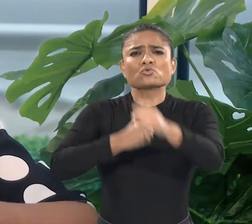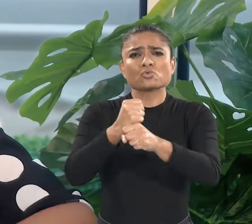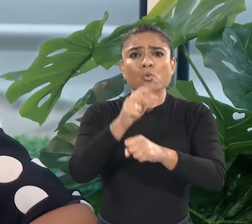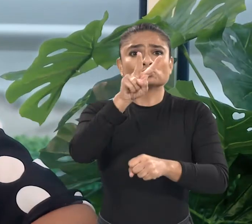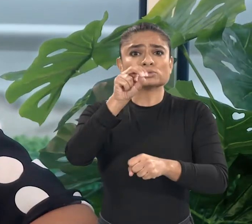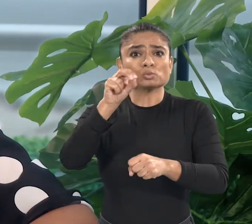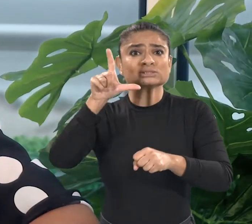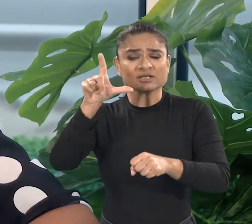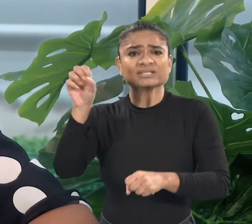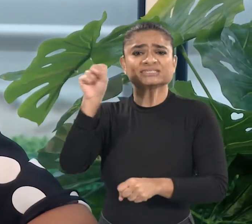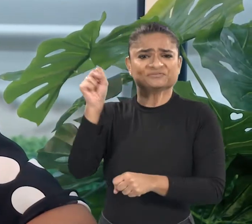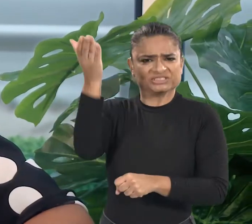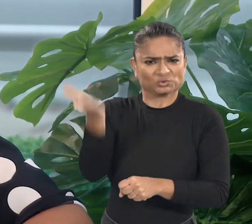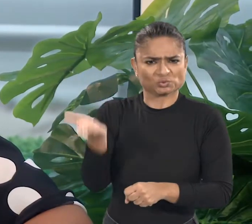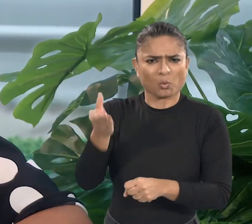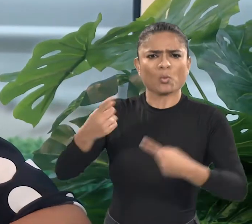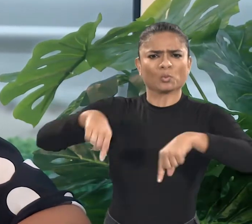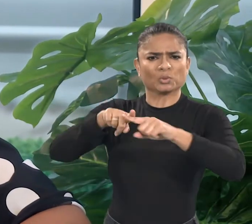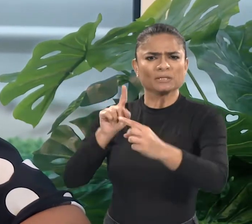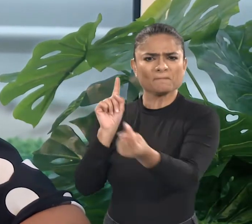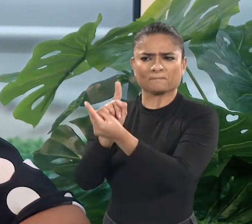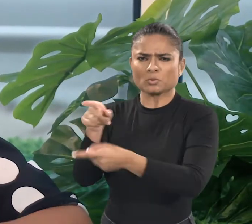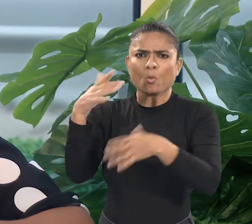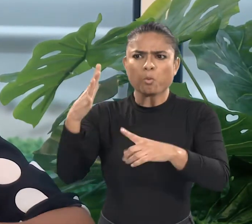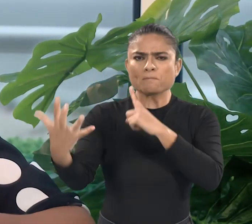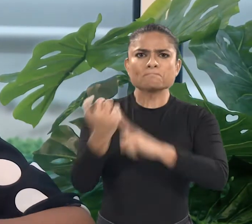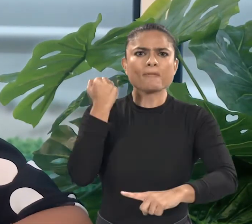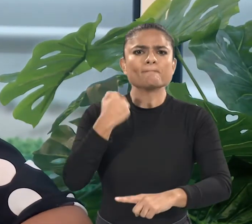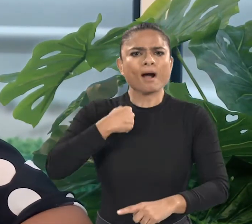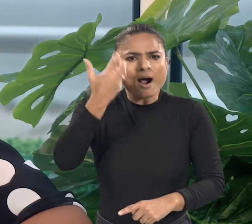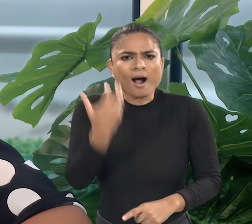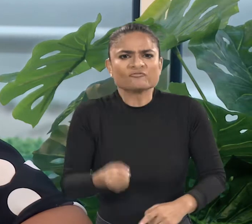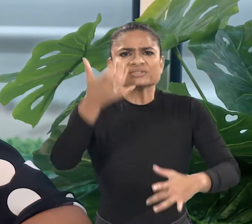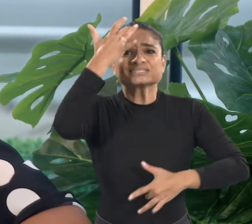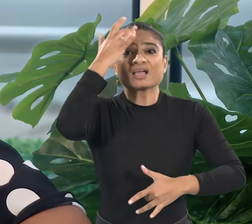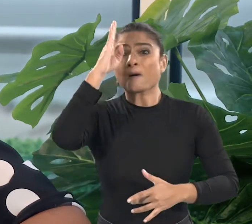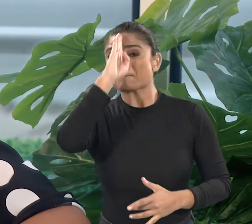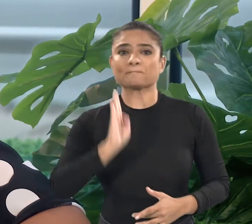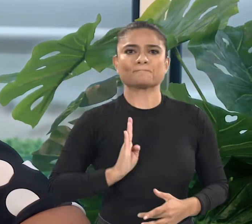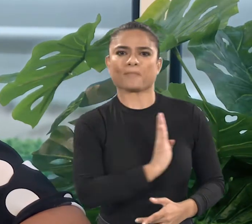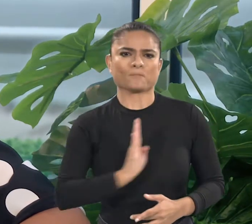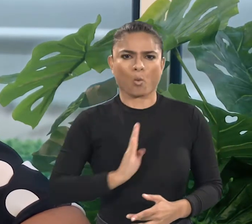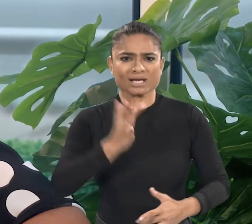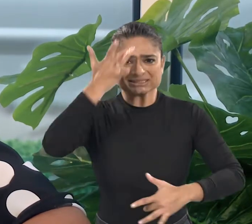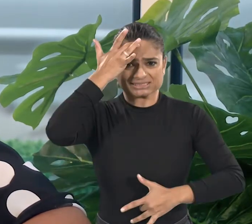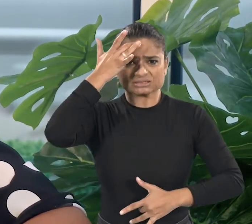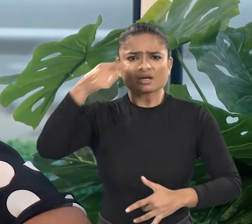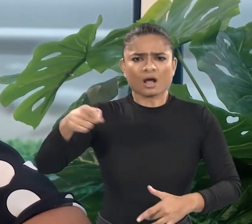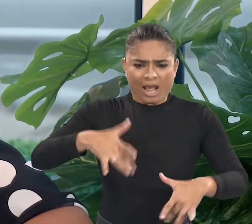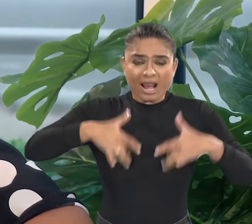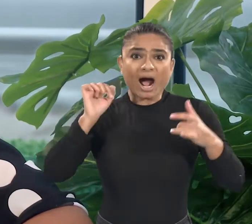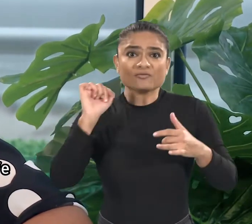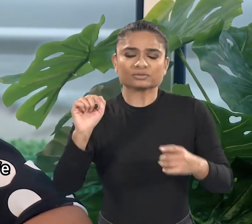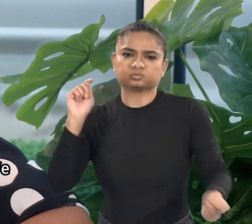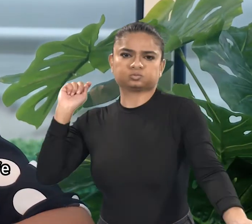In 2007, SIFISO MKHASIBE was in his early 20s when he was diagnosed as having bipolar mood